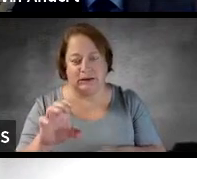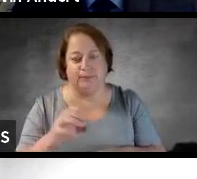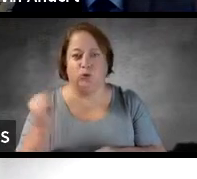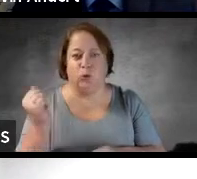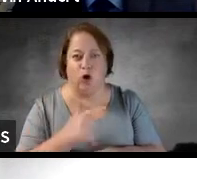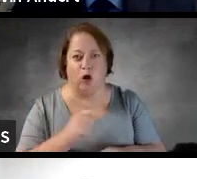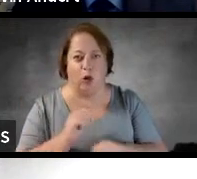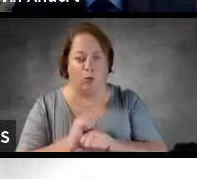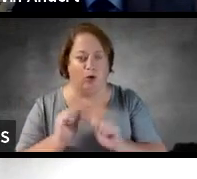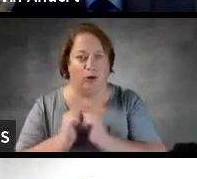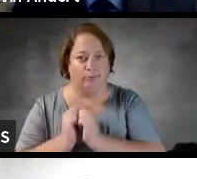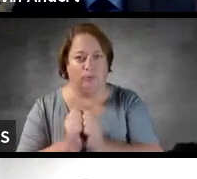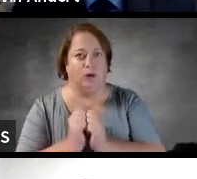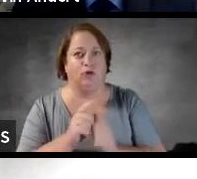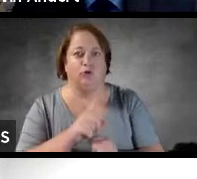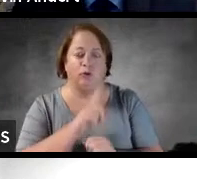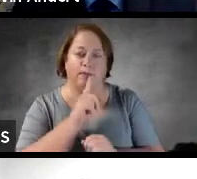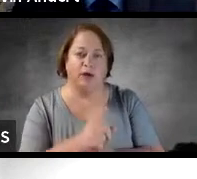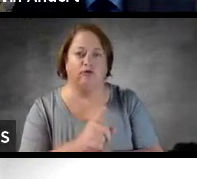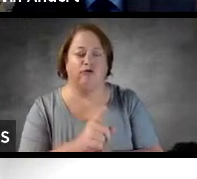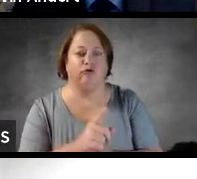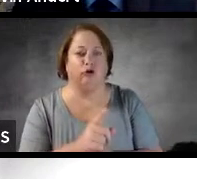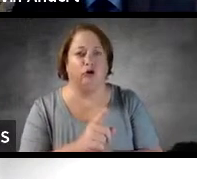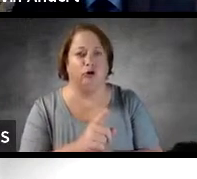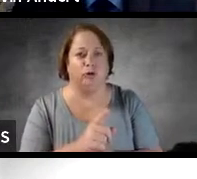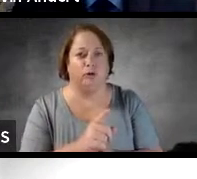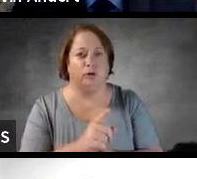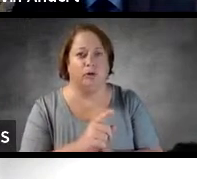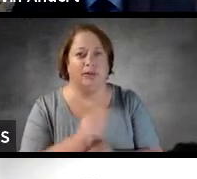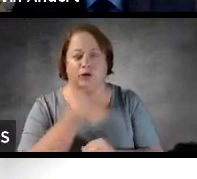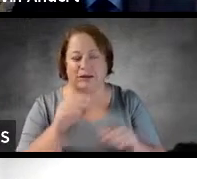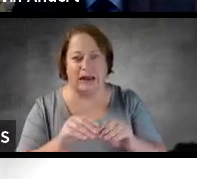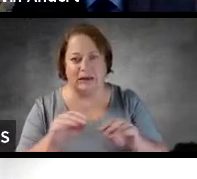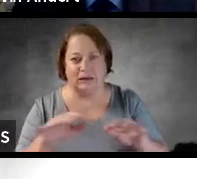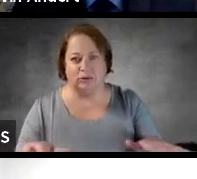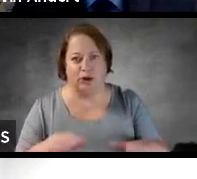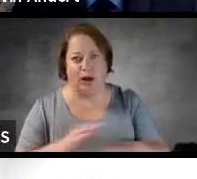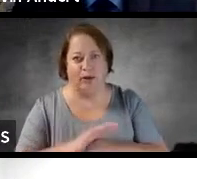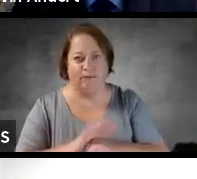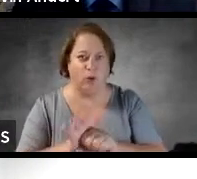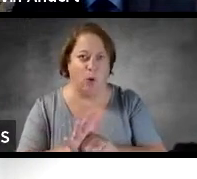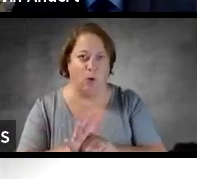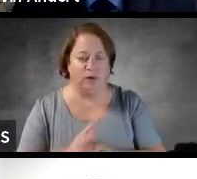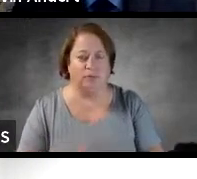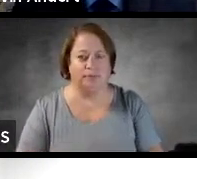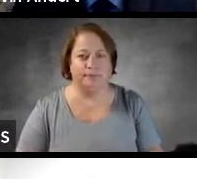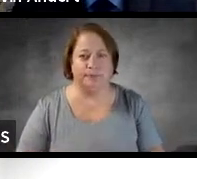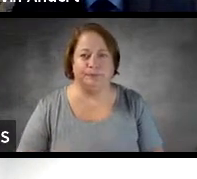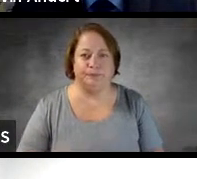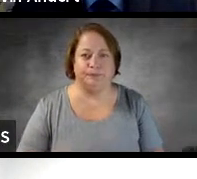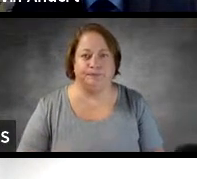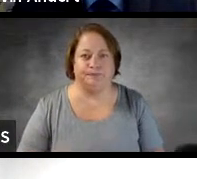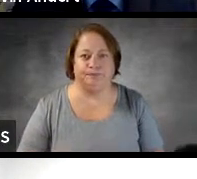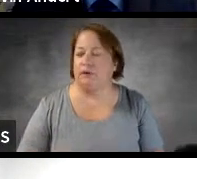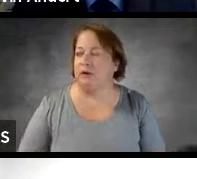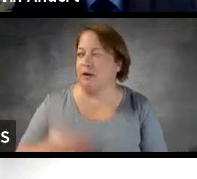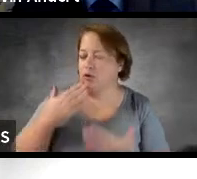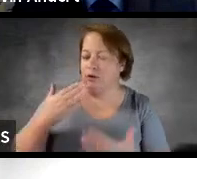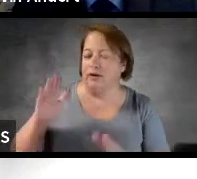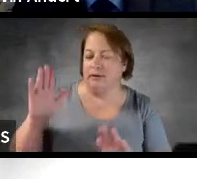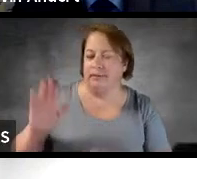all working in conjunction to make sure that there's not any spread or any of the COVID spreading. Excellent.